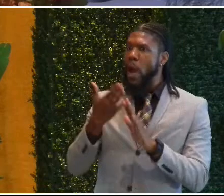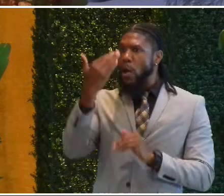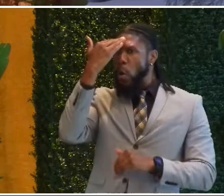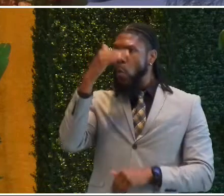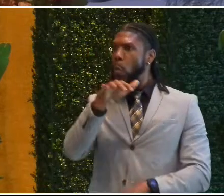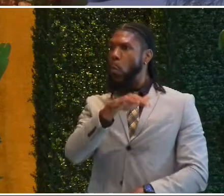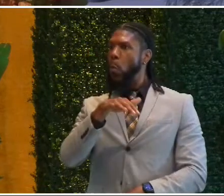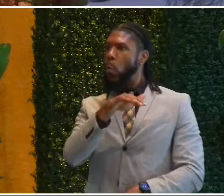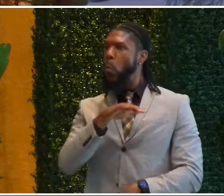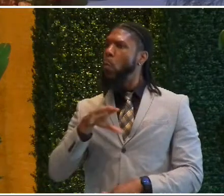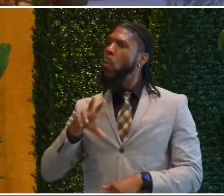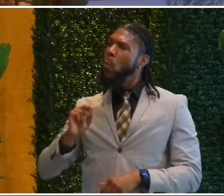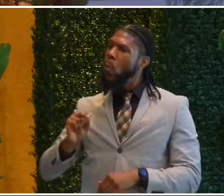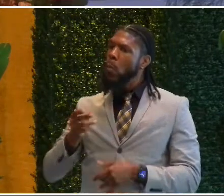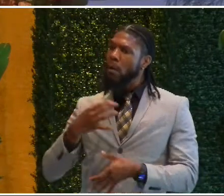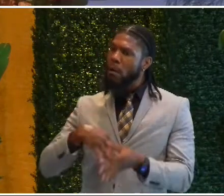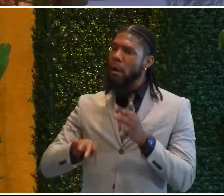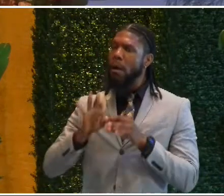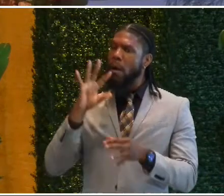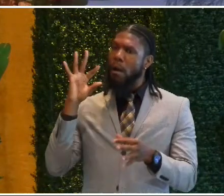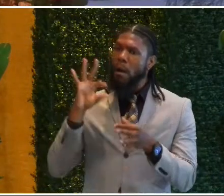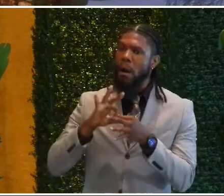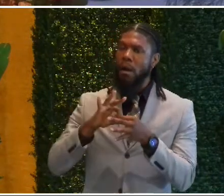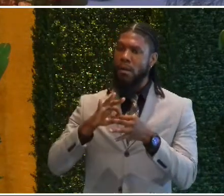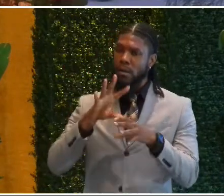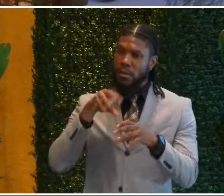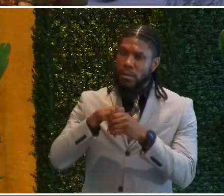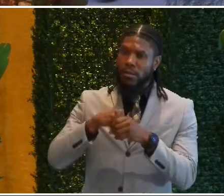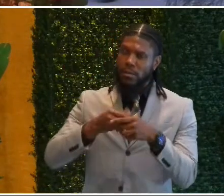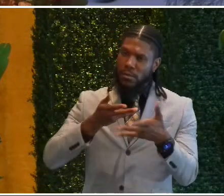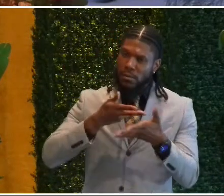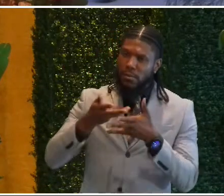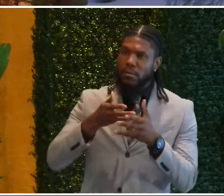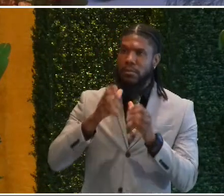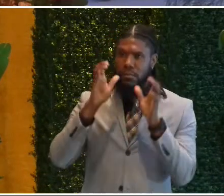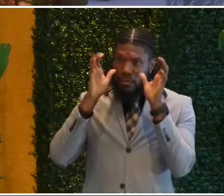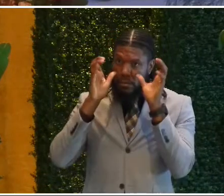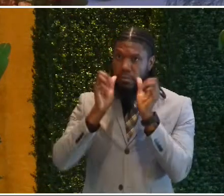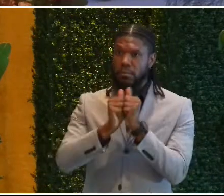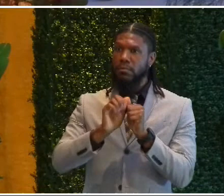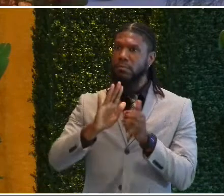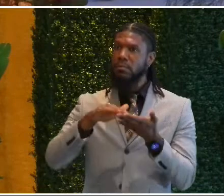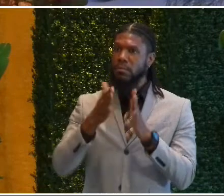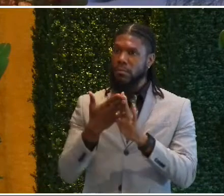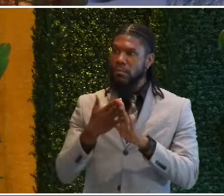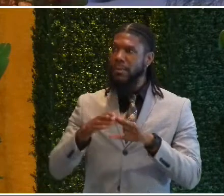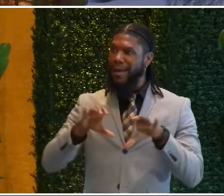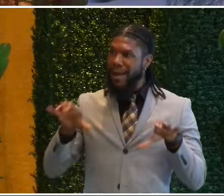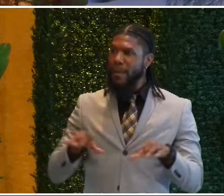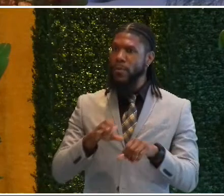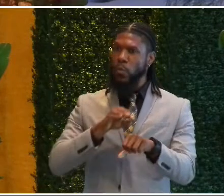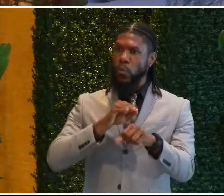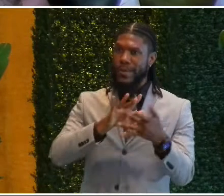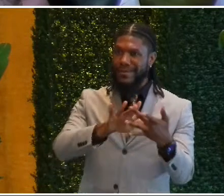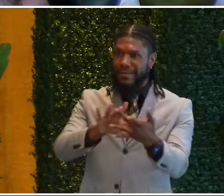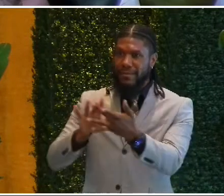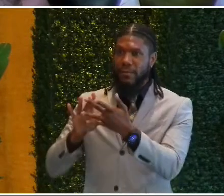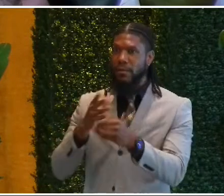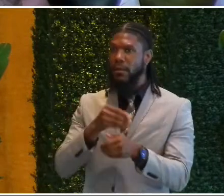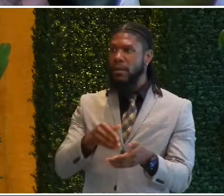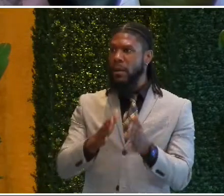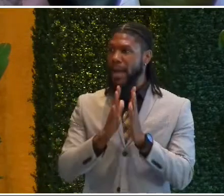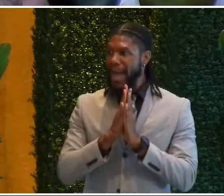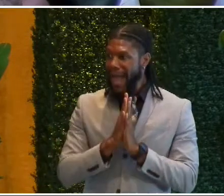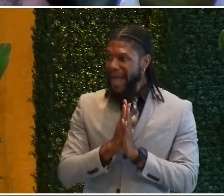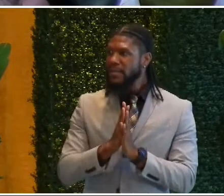and engaging with your community. I mean actively reaching out and asking. I've been driving Imani crazy because I keep